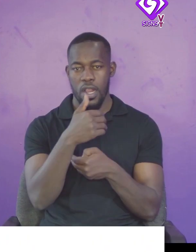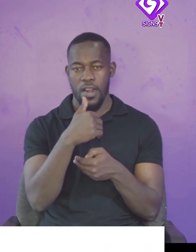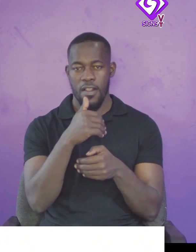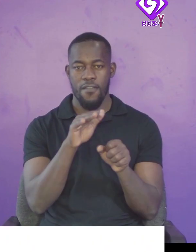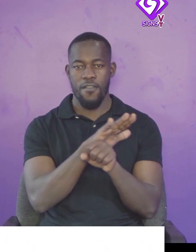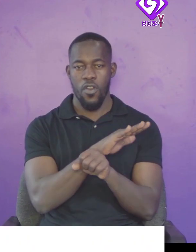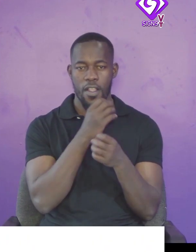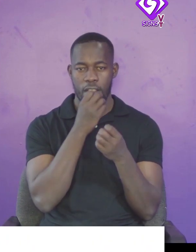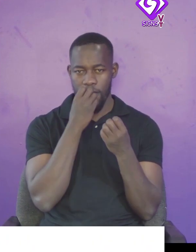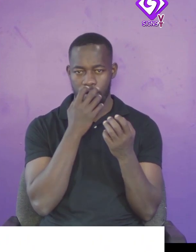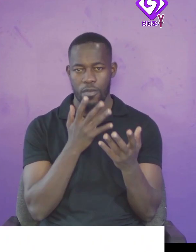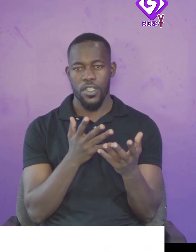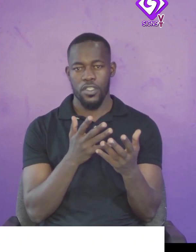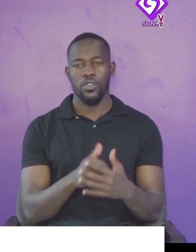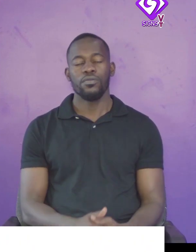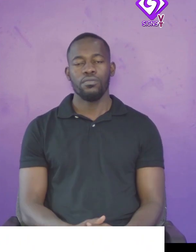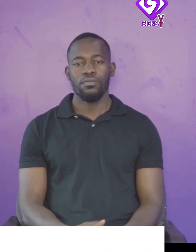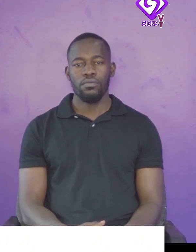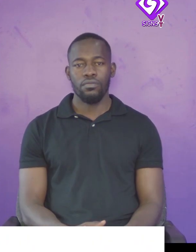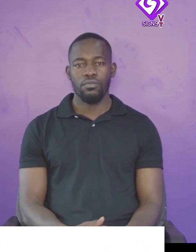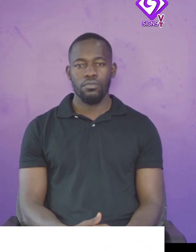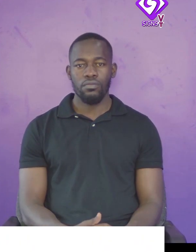still at large.